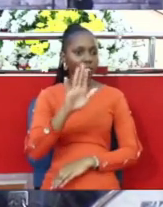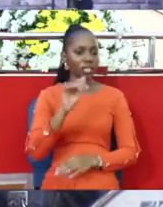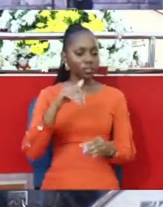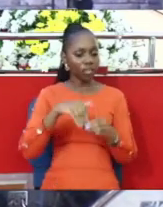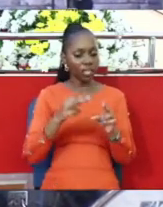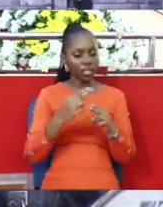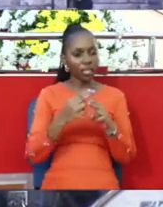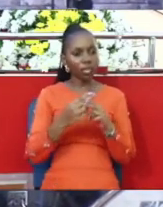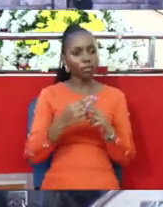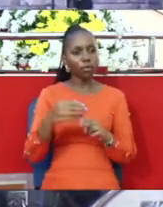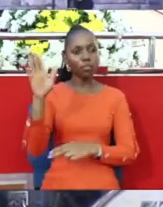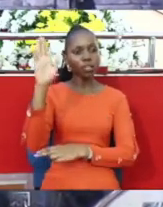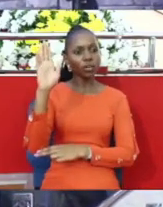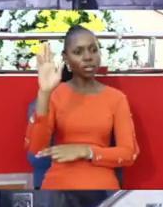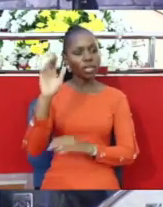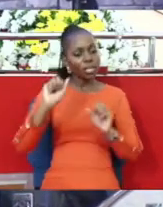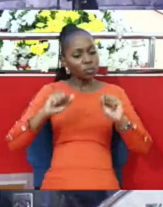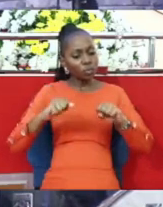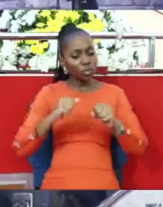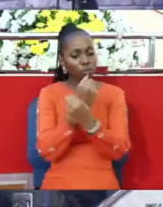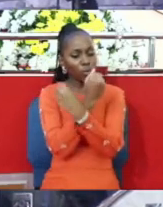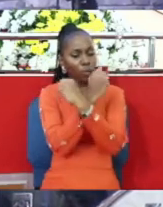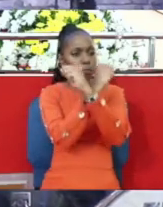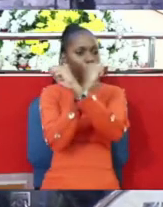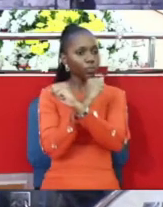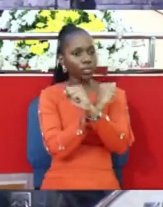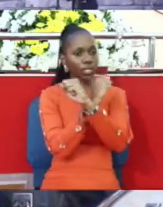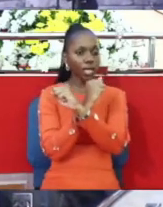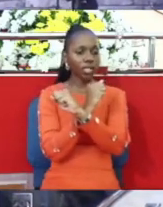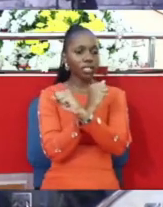can resist attack. Aha, inaweza pinga mashambulizi. It is